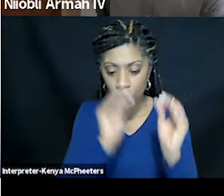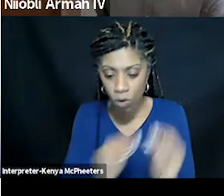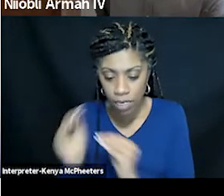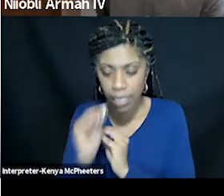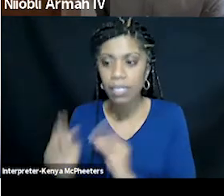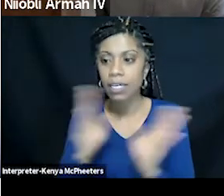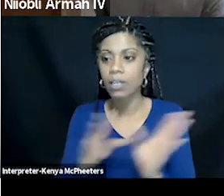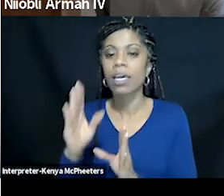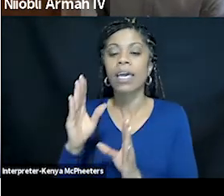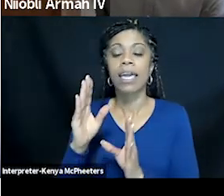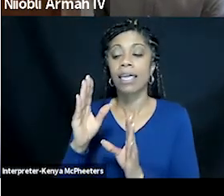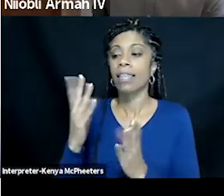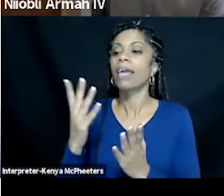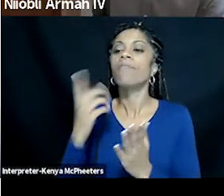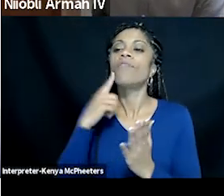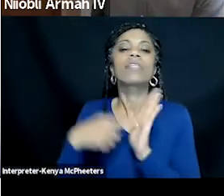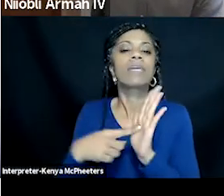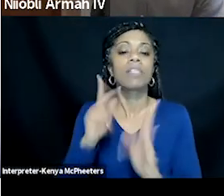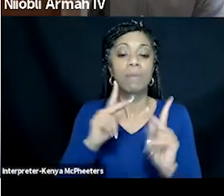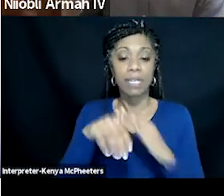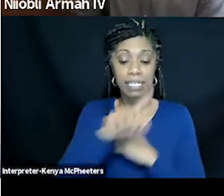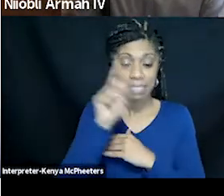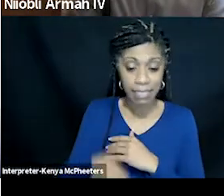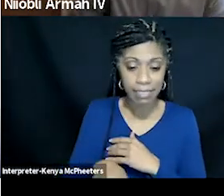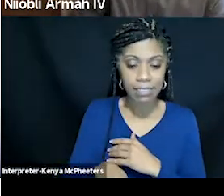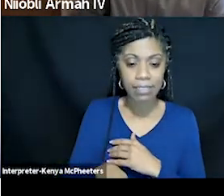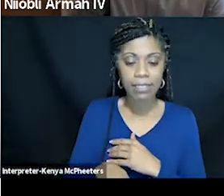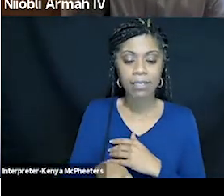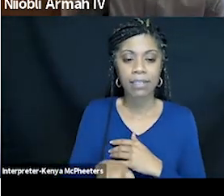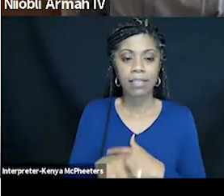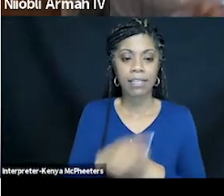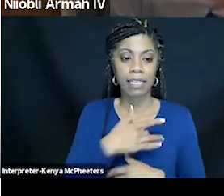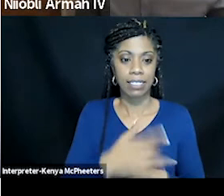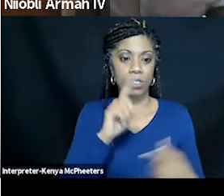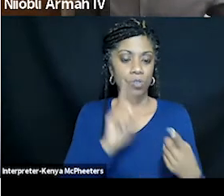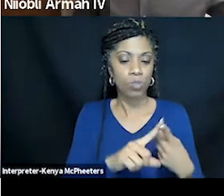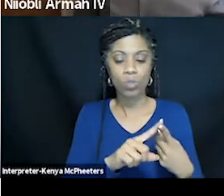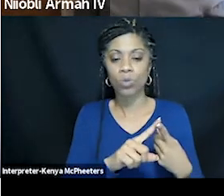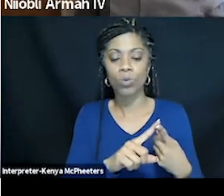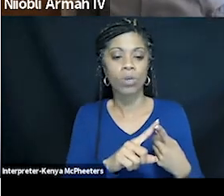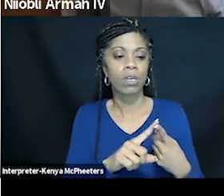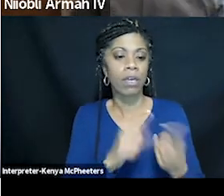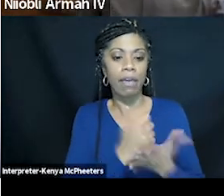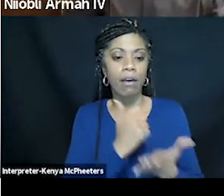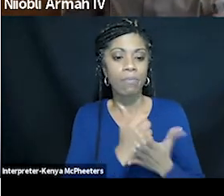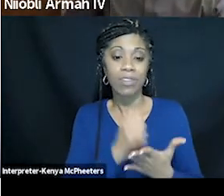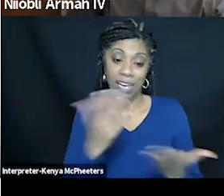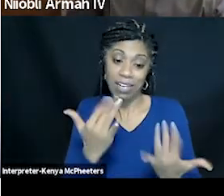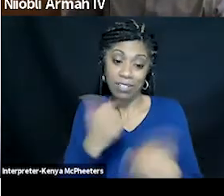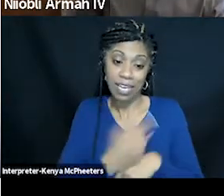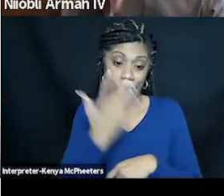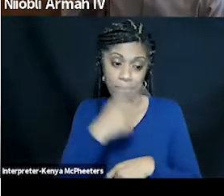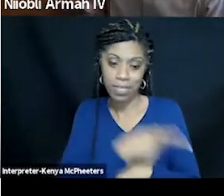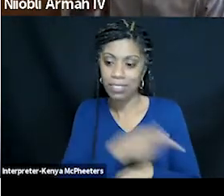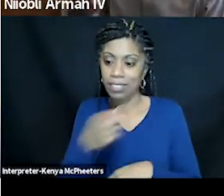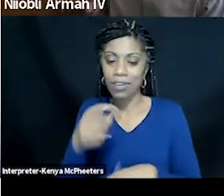people without power, people without lights have access to food and water. They're not on this webinar. So you should center the community in your